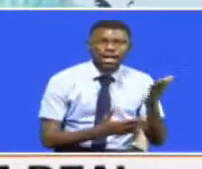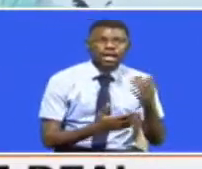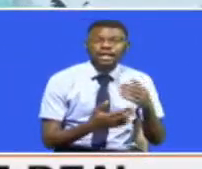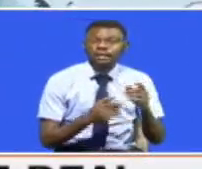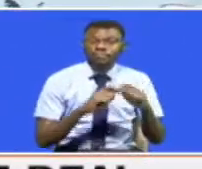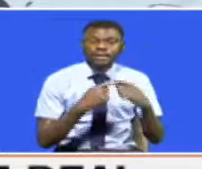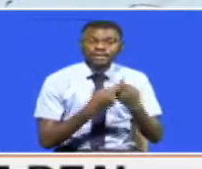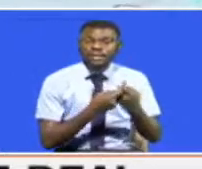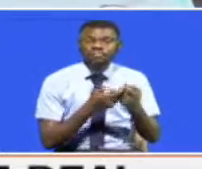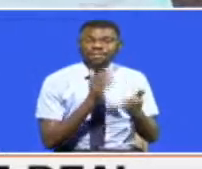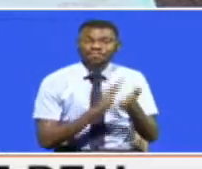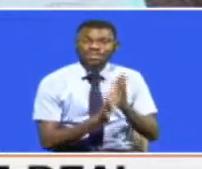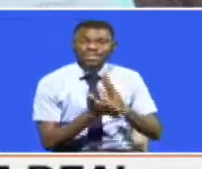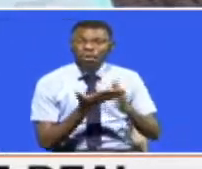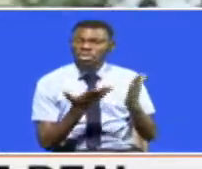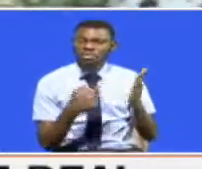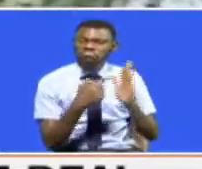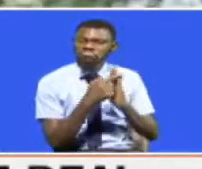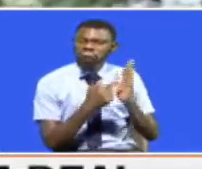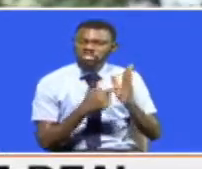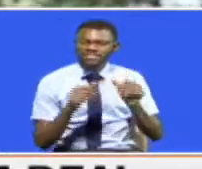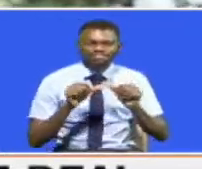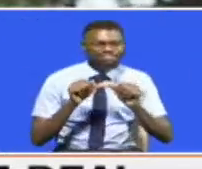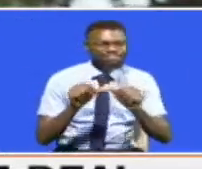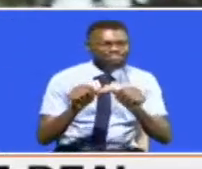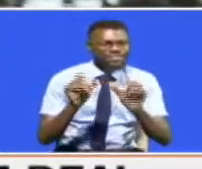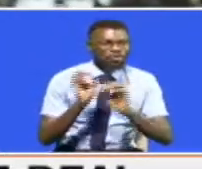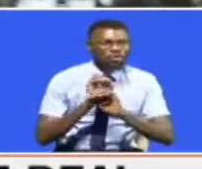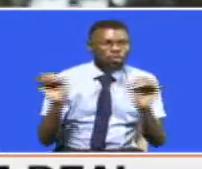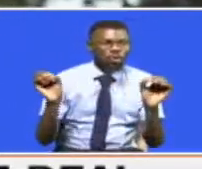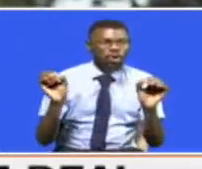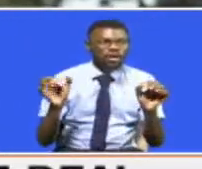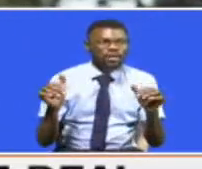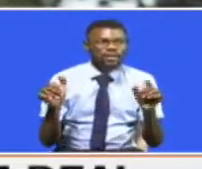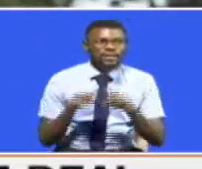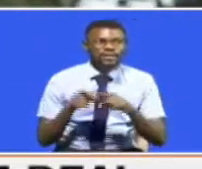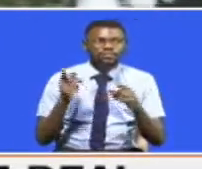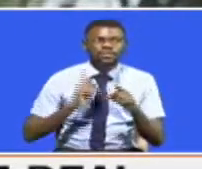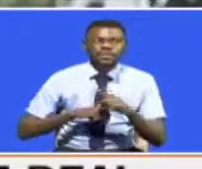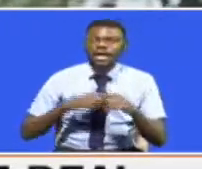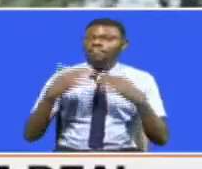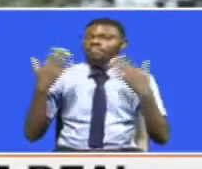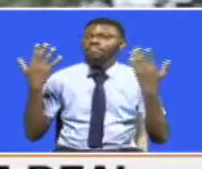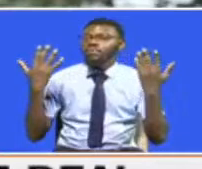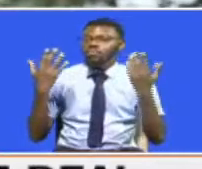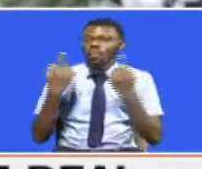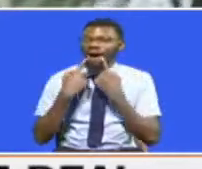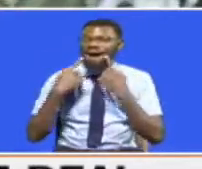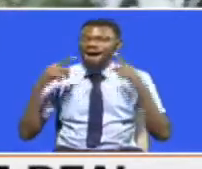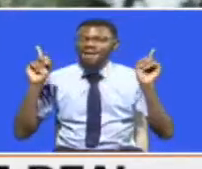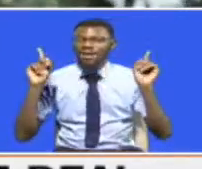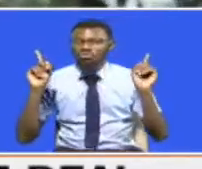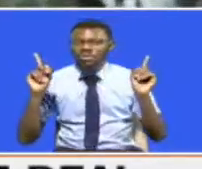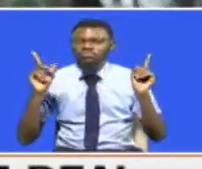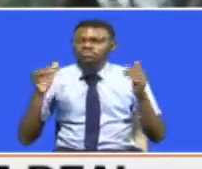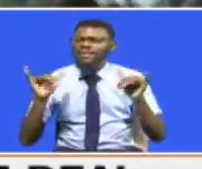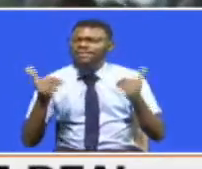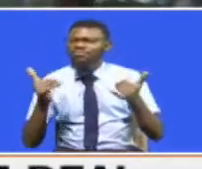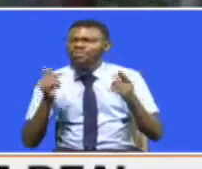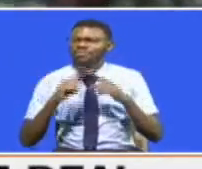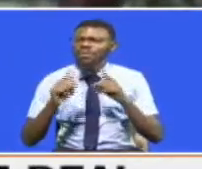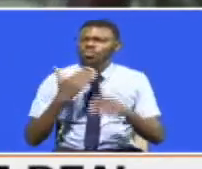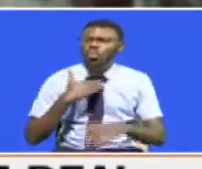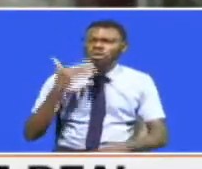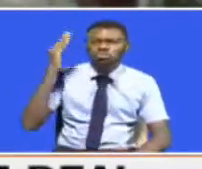hakuna ligi. Sindio? So hiyo do ya broadcast pali inatoka ifunguliwe hiyo contract